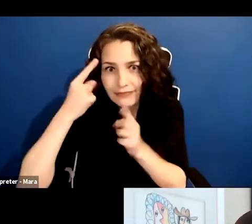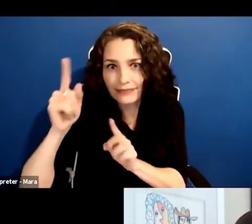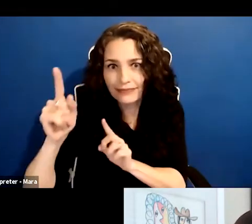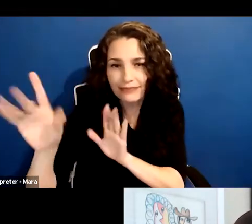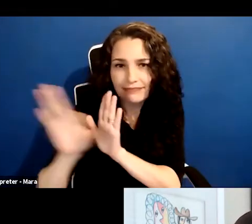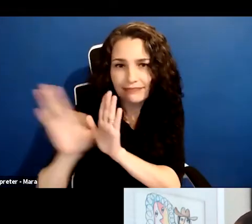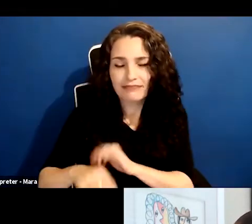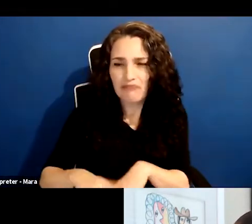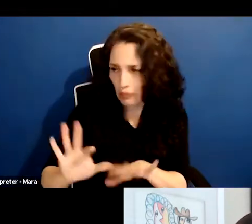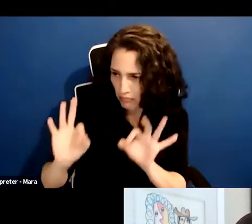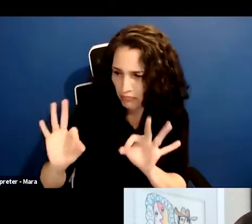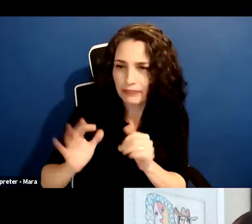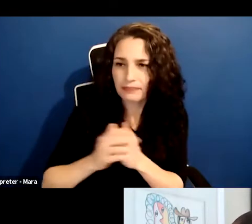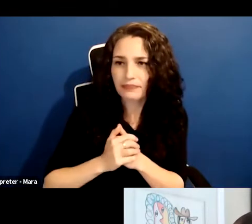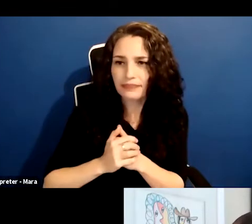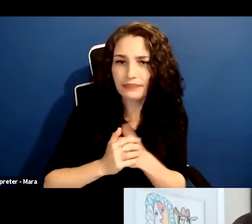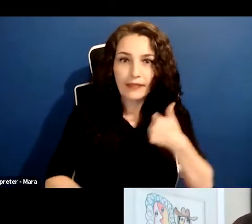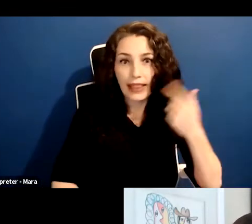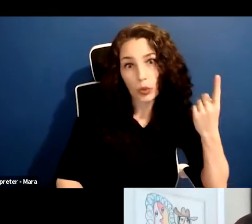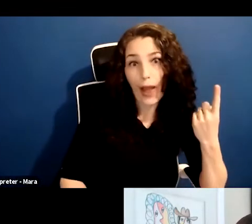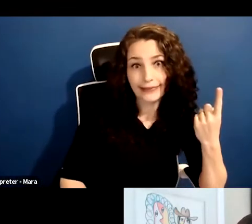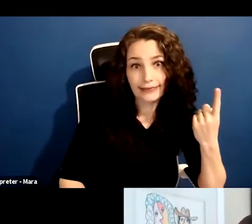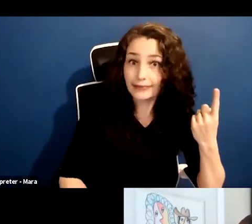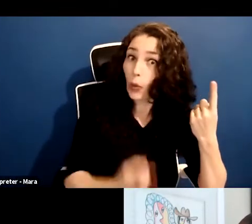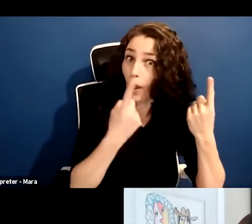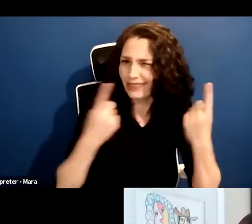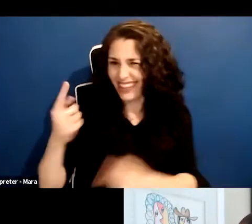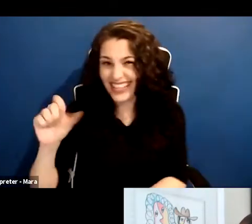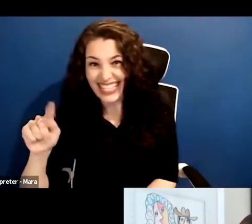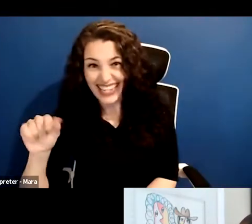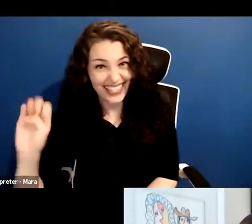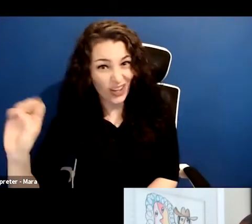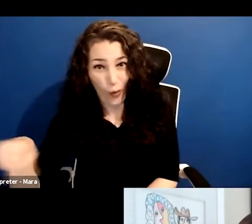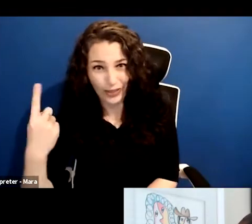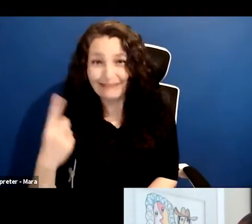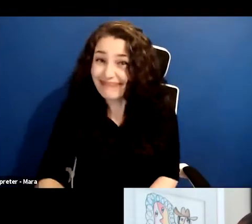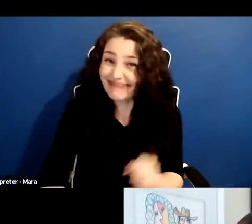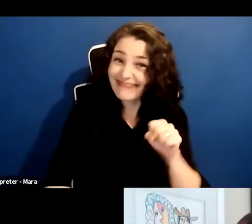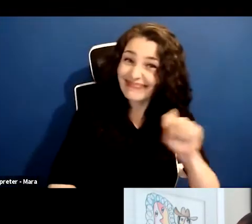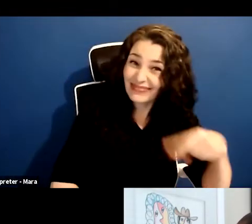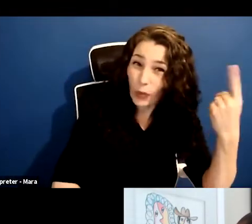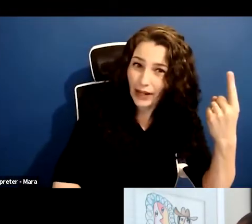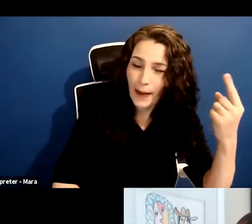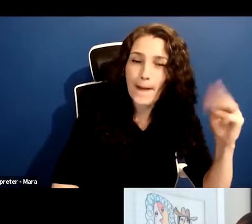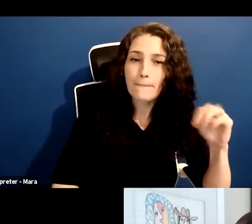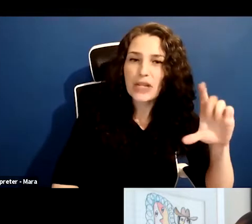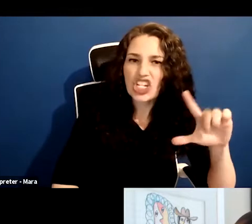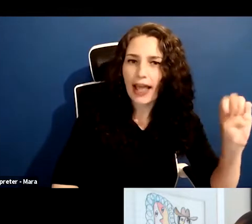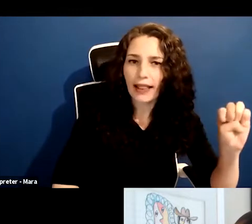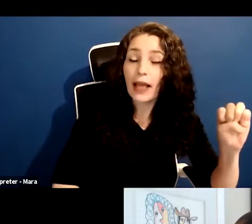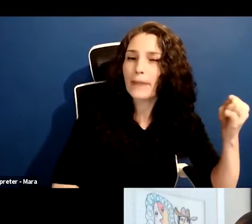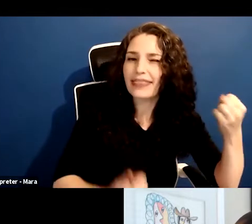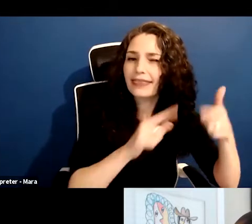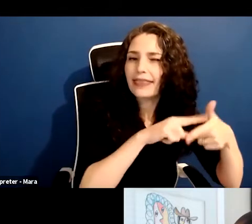clicked up on that radar. And there's one. Yes, there's one. But then what happens is that they open it up to